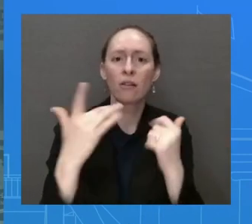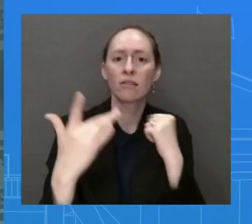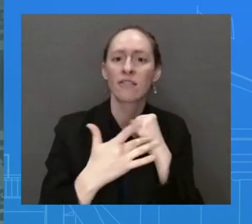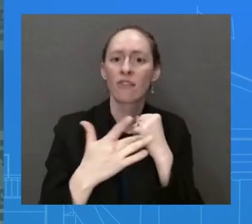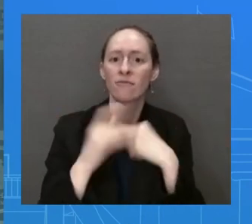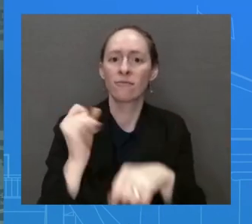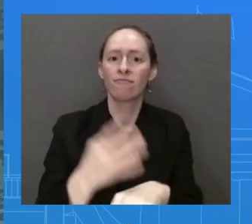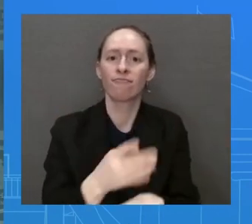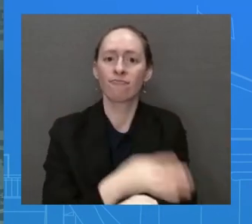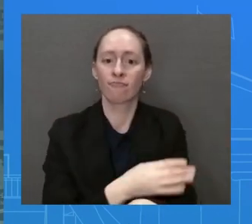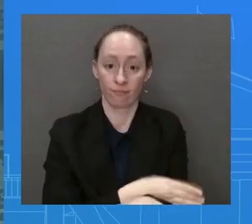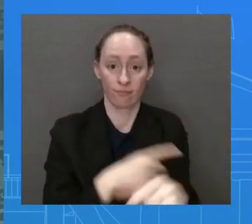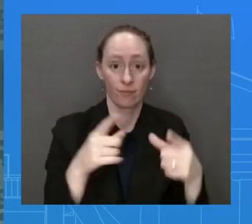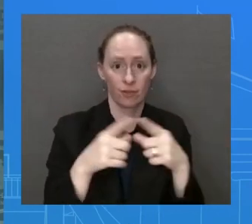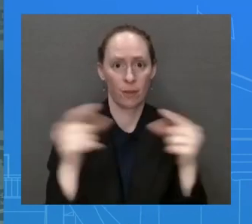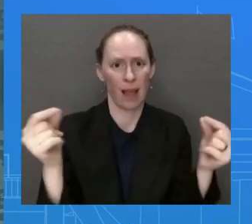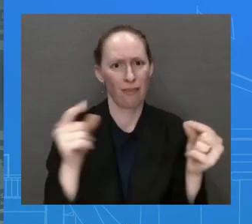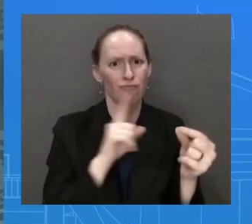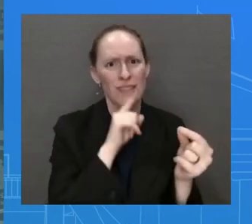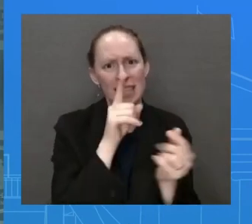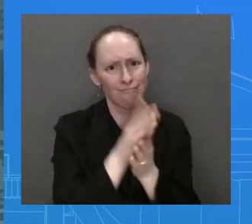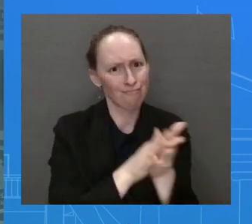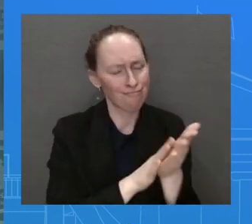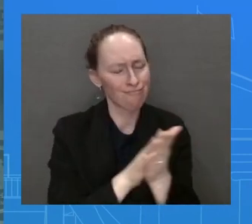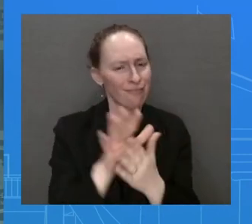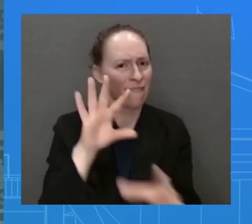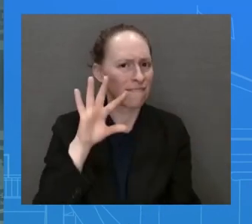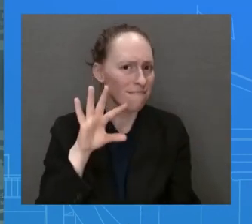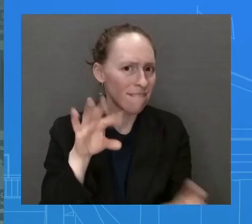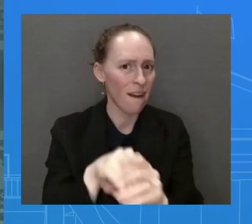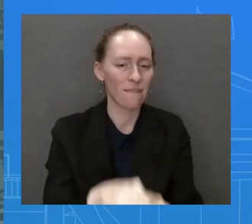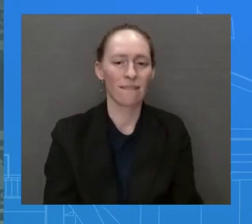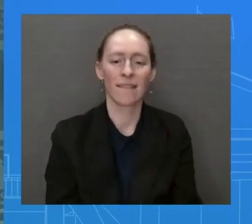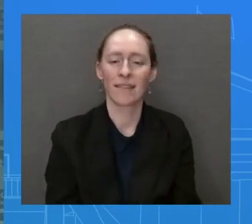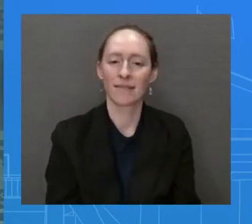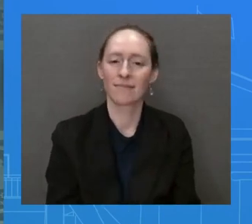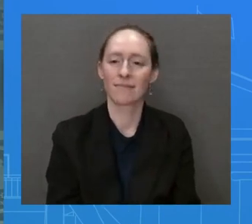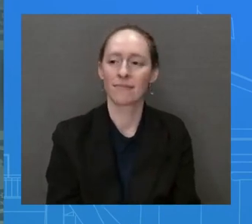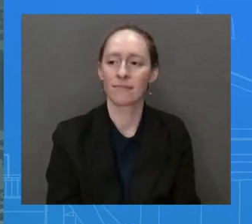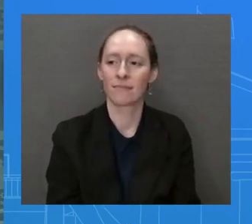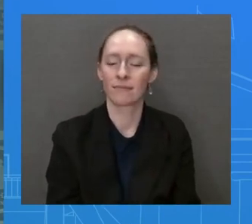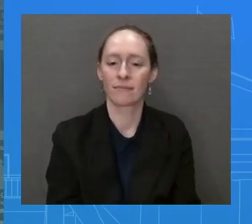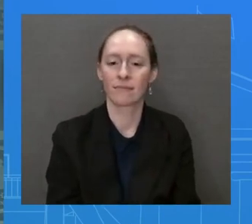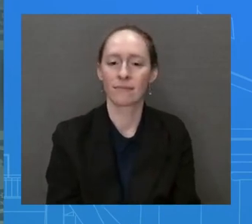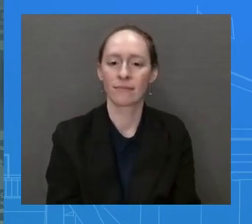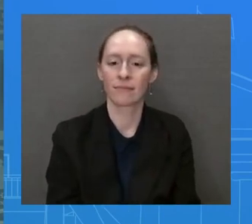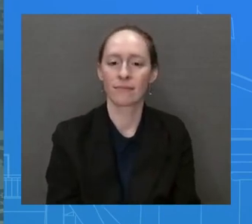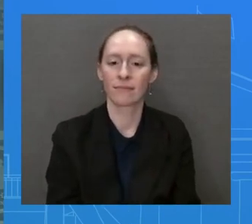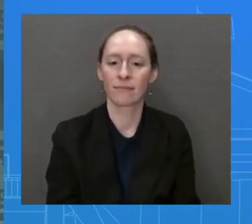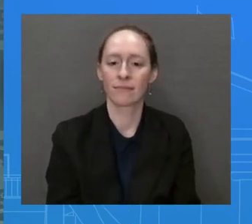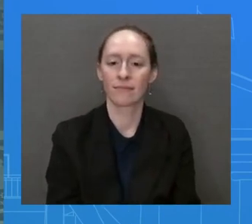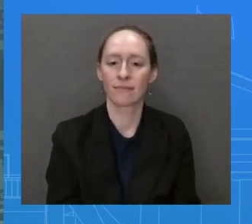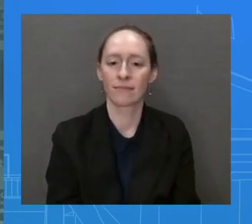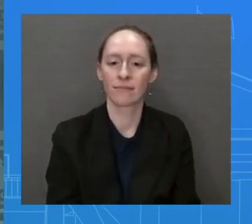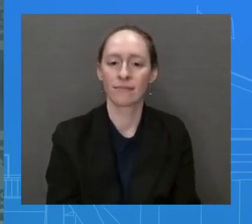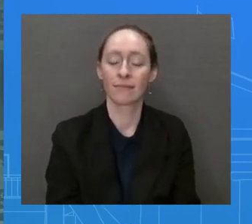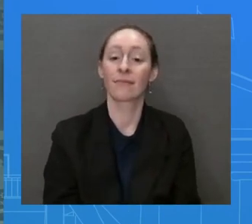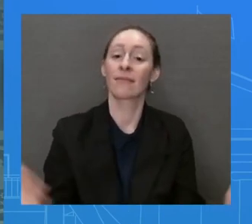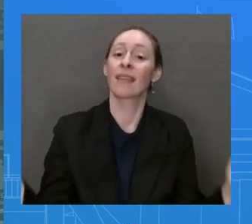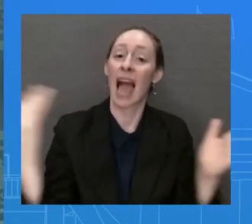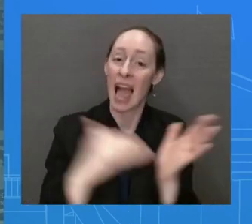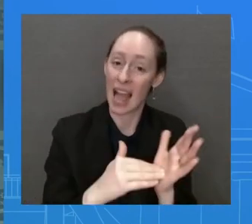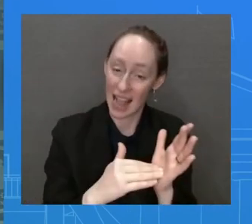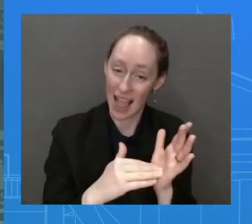the 40% of the world GDP. And so, look, this is, again, an important partnership. This is a framework that we are incredibly committed